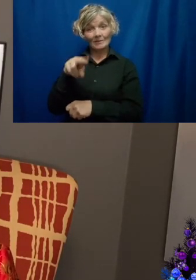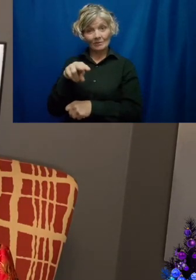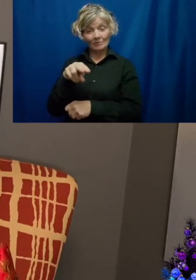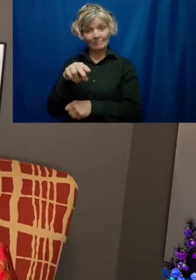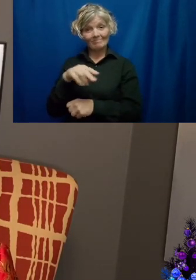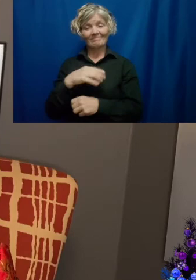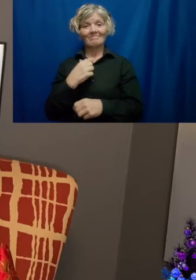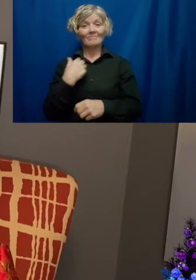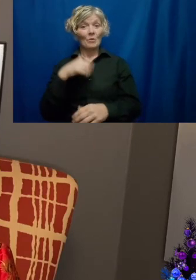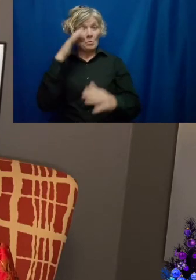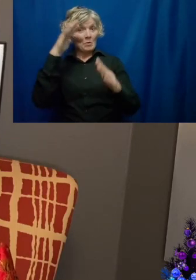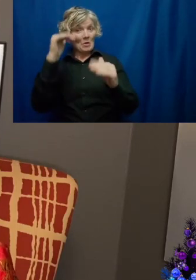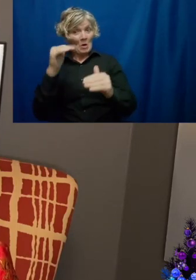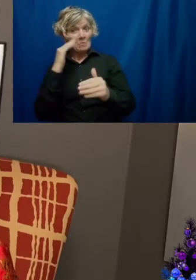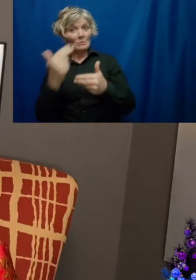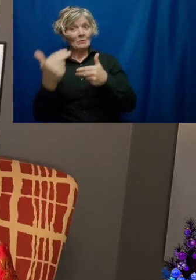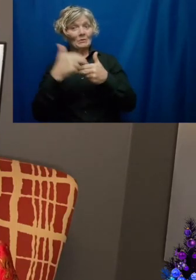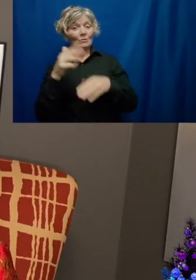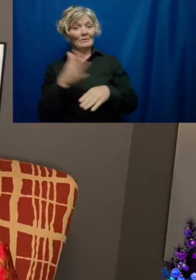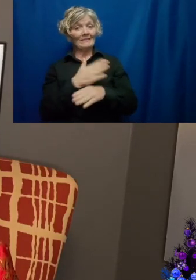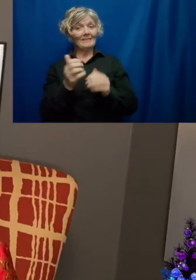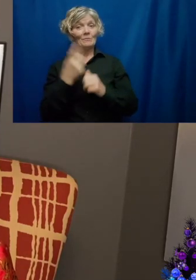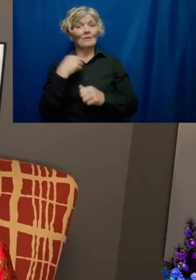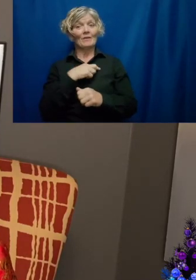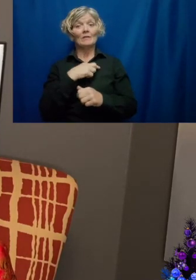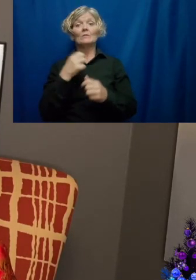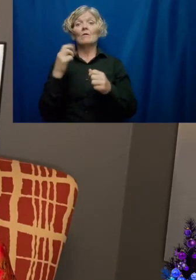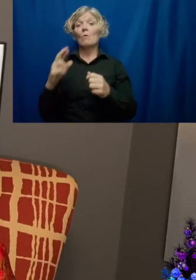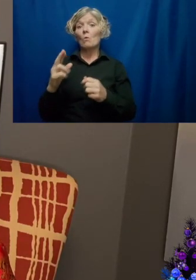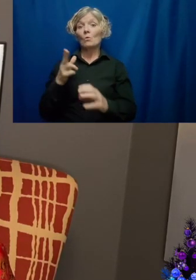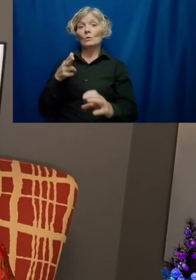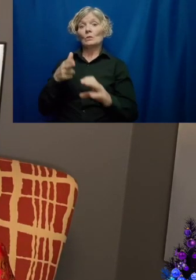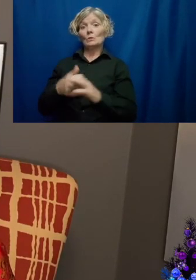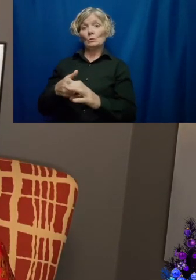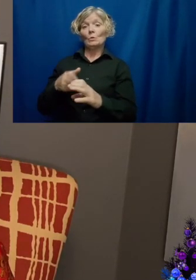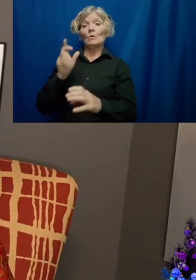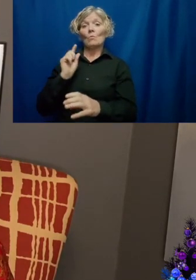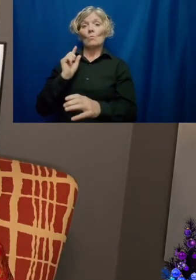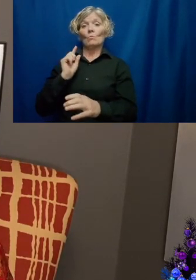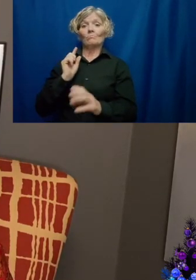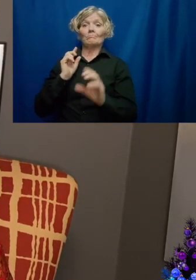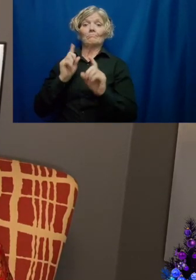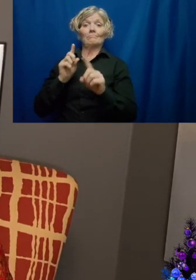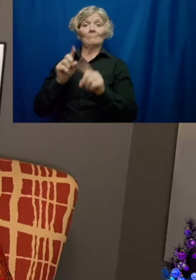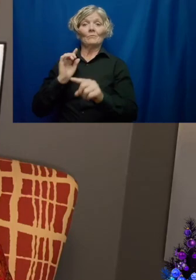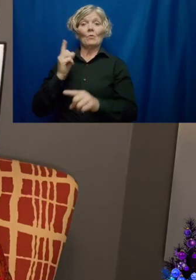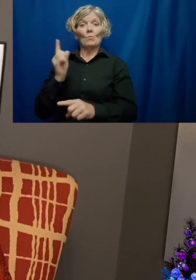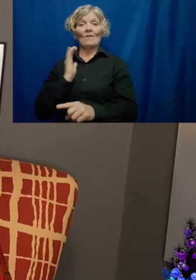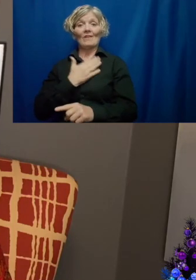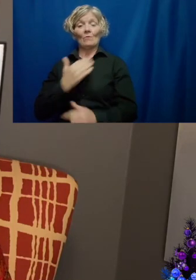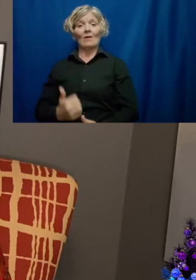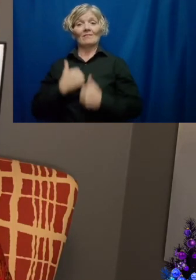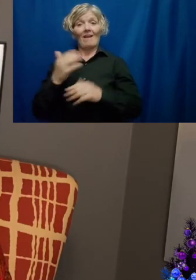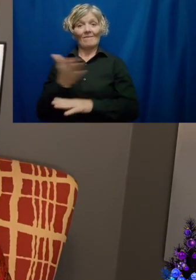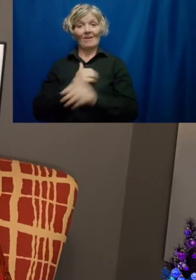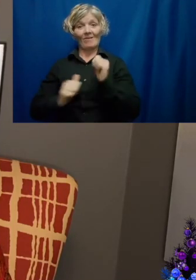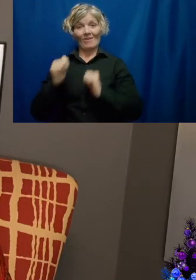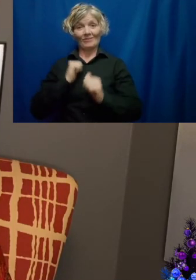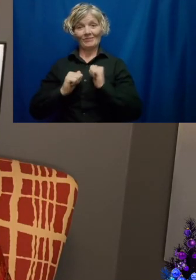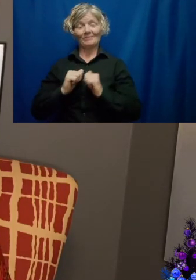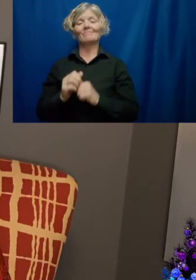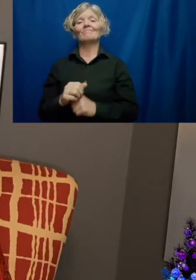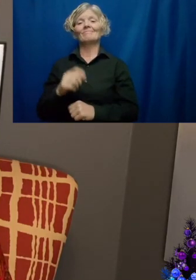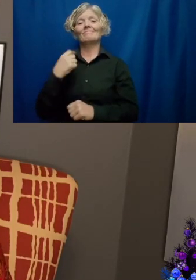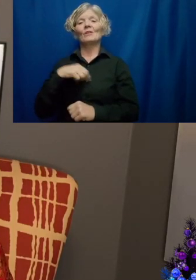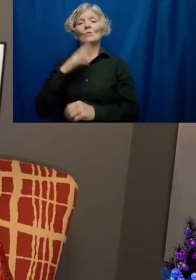us or attending one of our upcoming live concerts. We plan to return to rehearsals in the beginning of